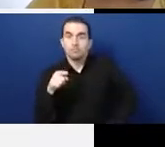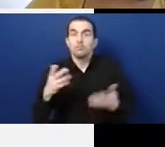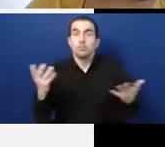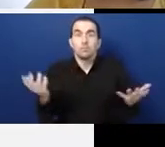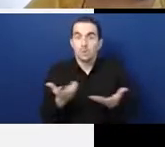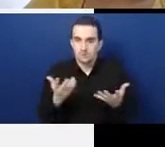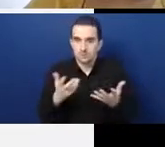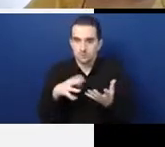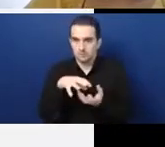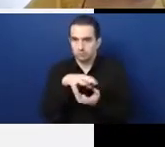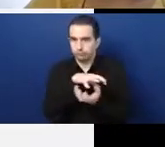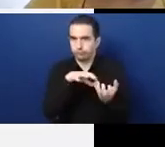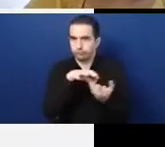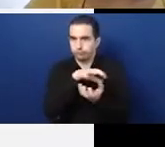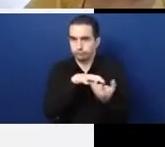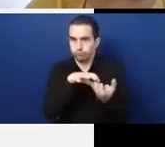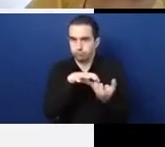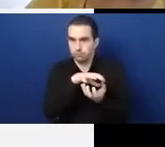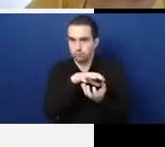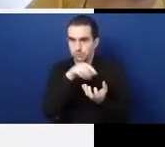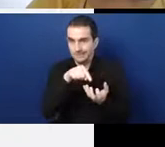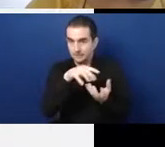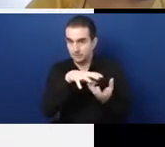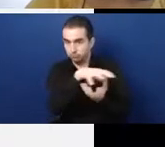these cases, the files disappears.